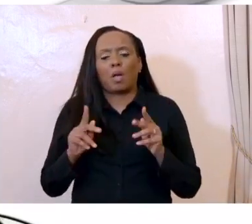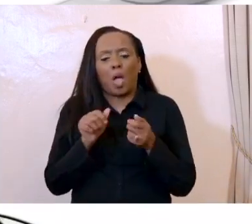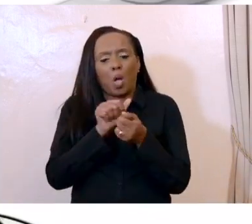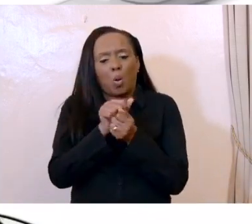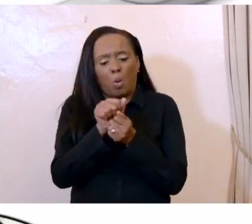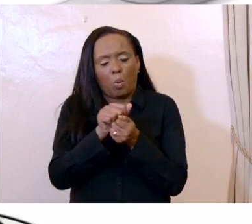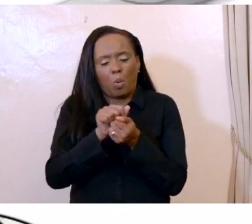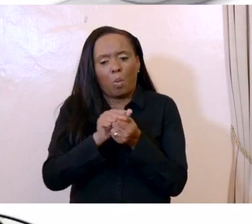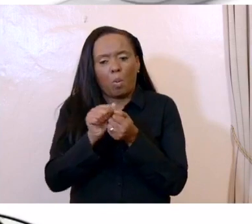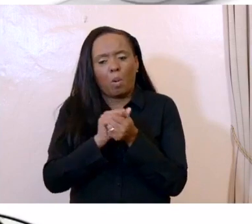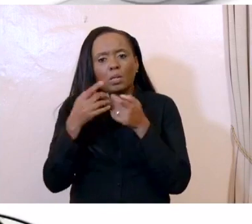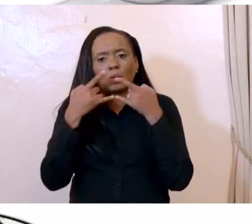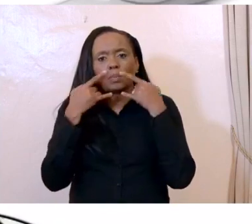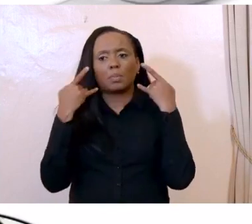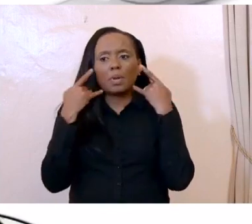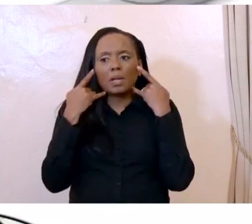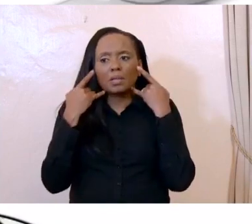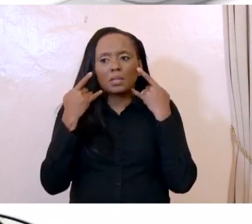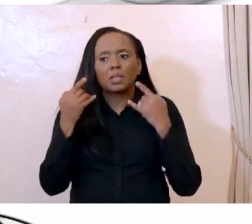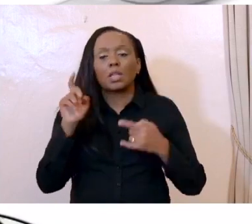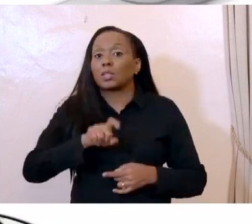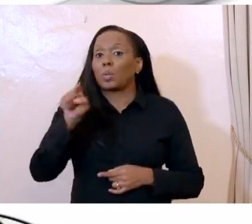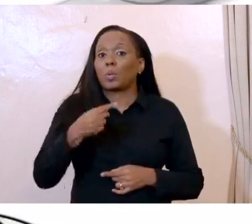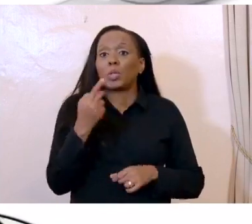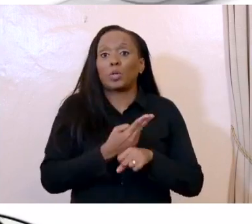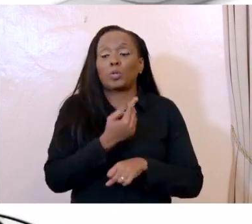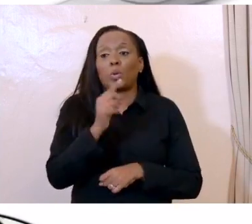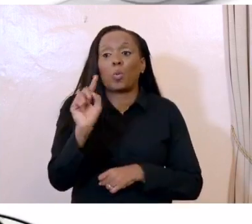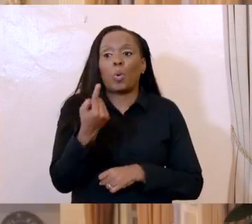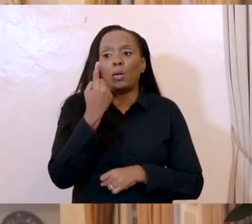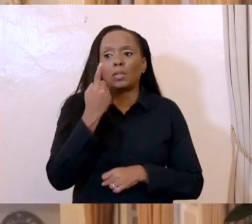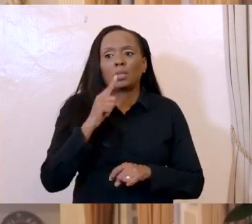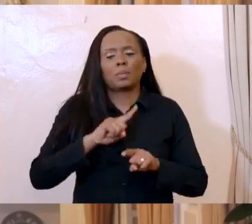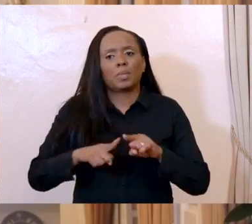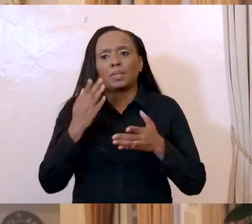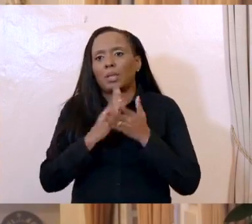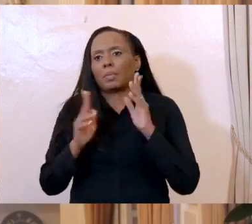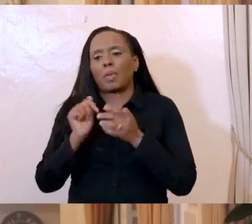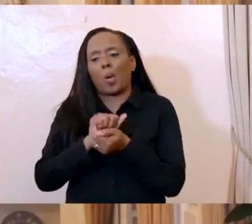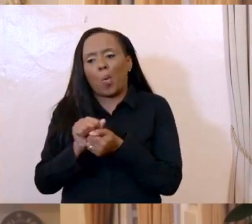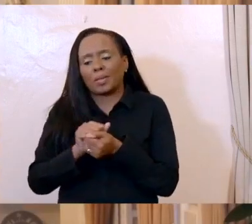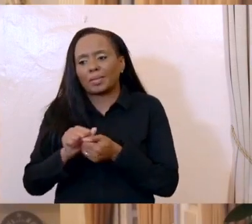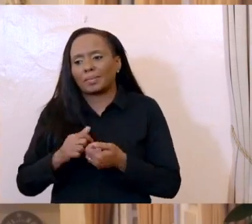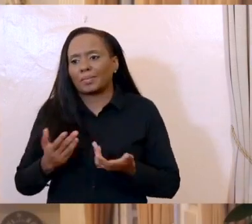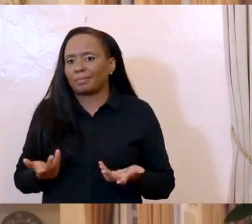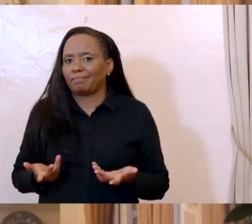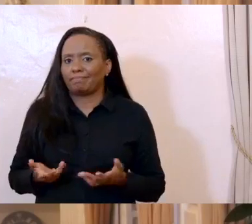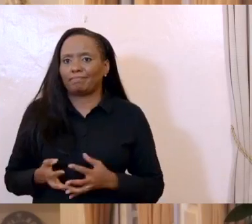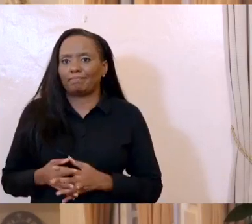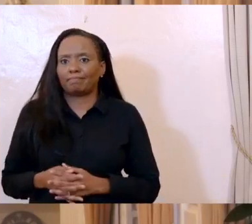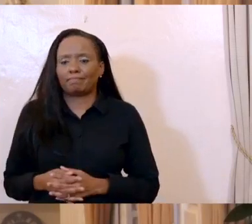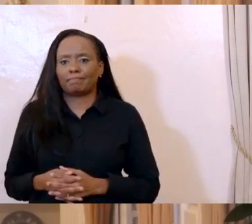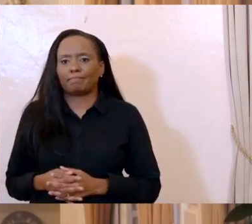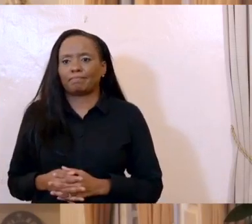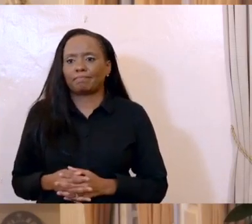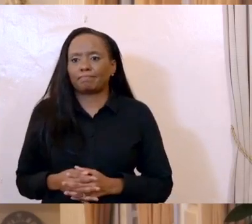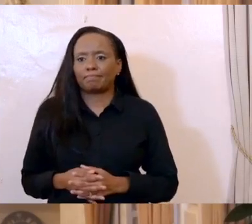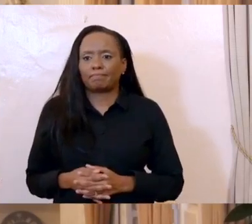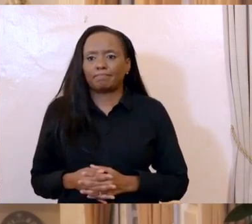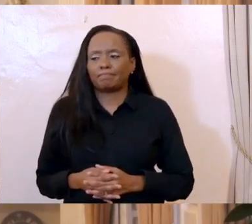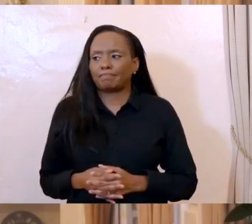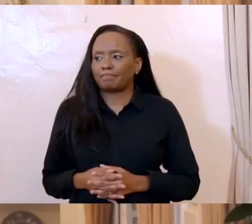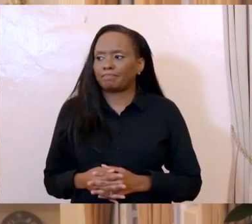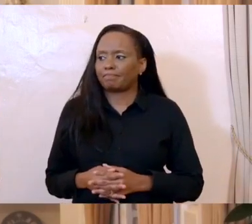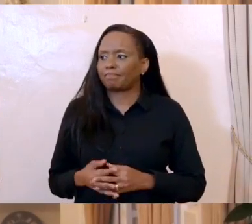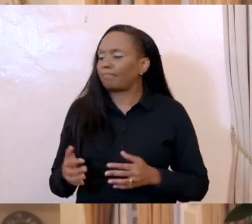disposable masks rather than get rid of them properly. Yeah, I don't know if one of the public health officers would want